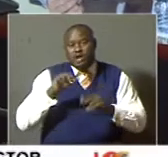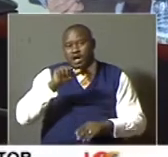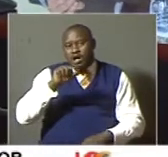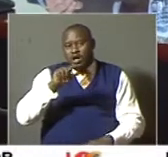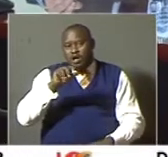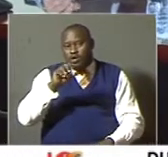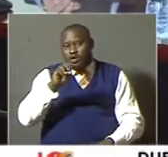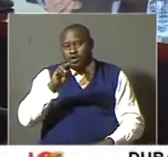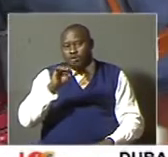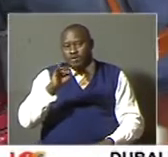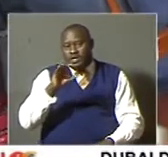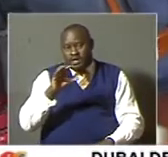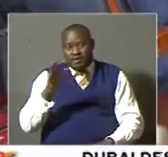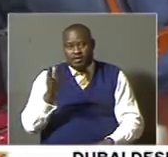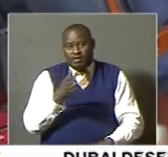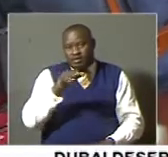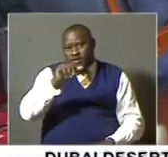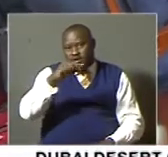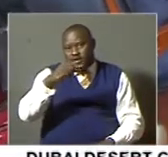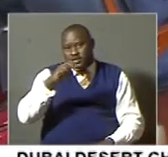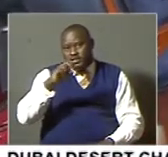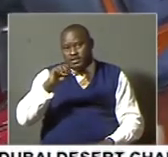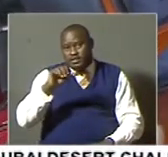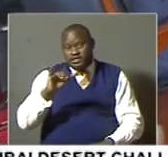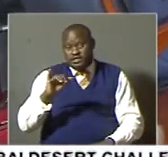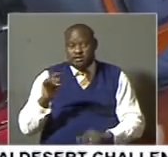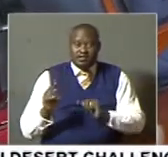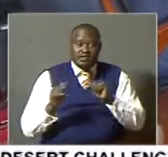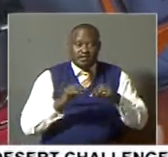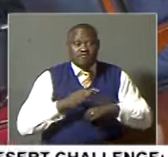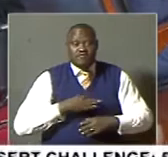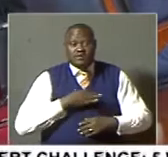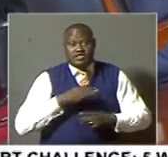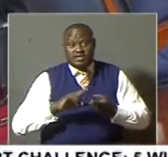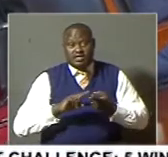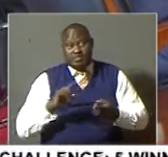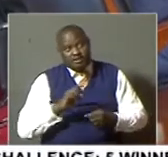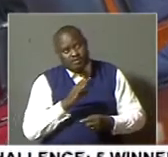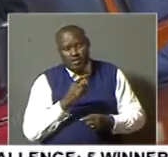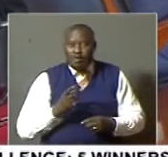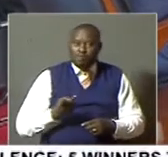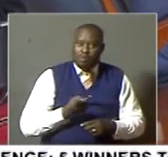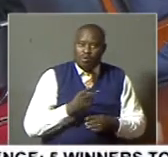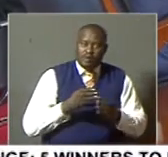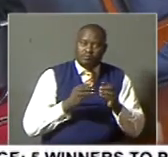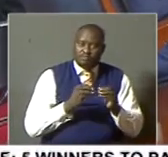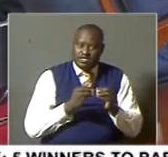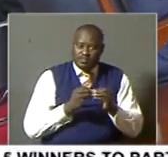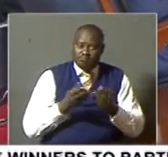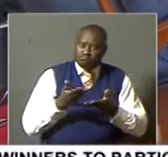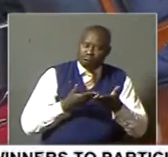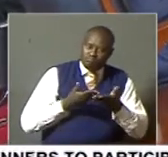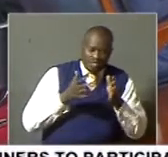Agency, IAE, Yukiya Amano, at State House Entebbe. The two leaders held high-level consultations